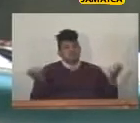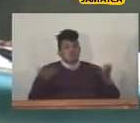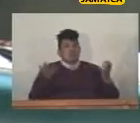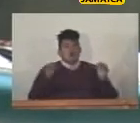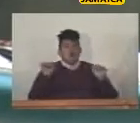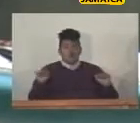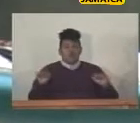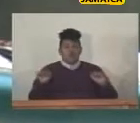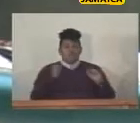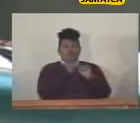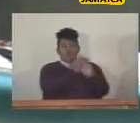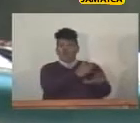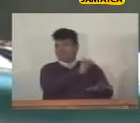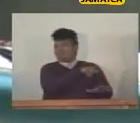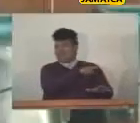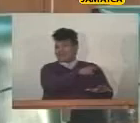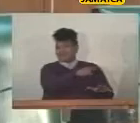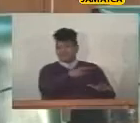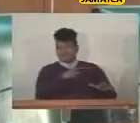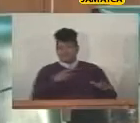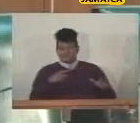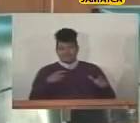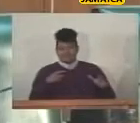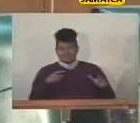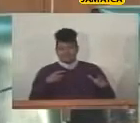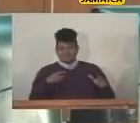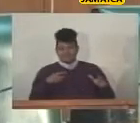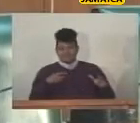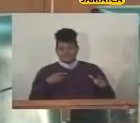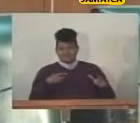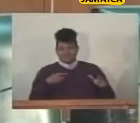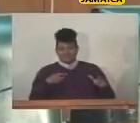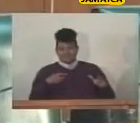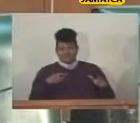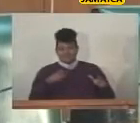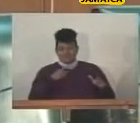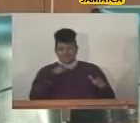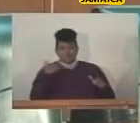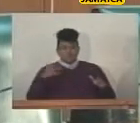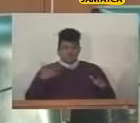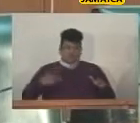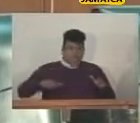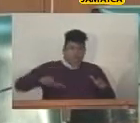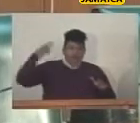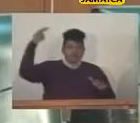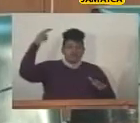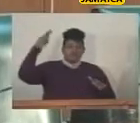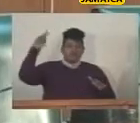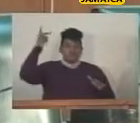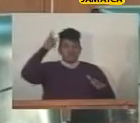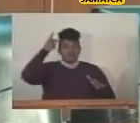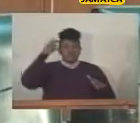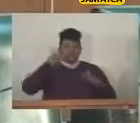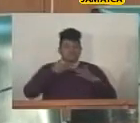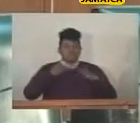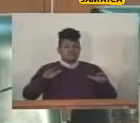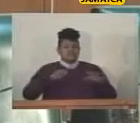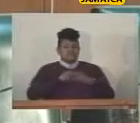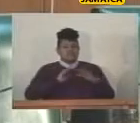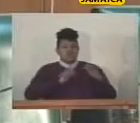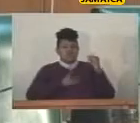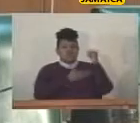have contributed to this? In the heights of political divide in our